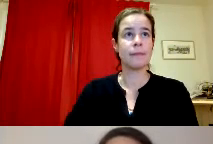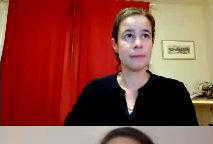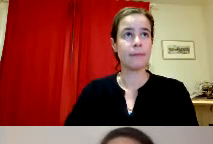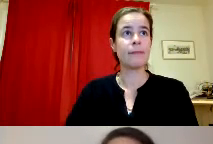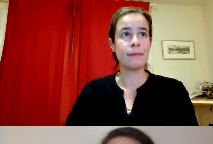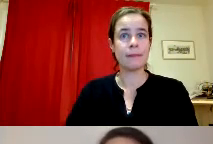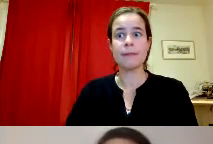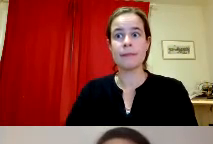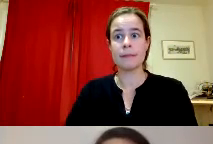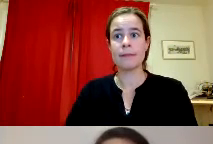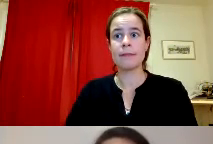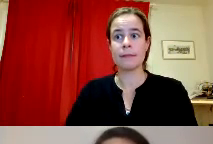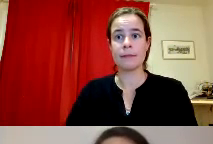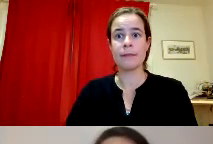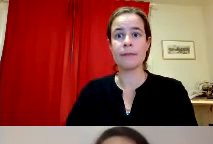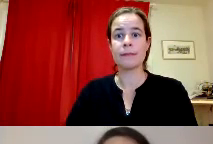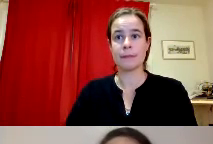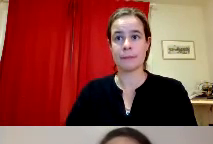risk of infection.